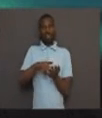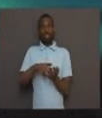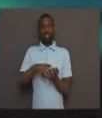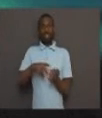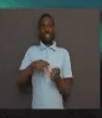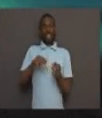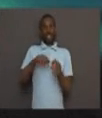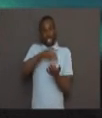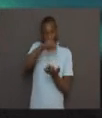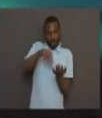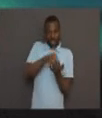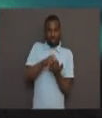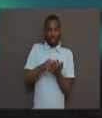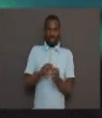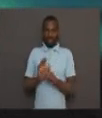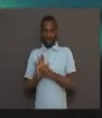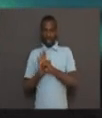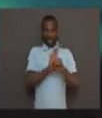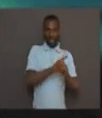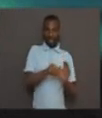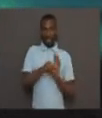force nuclei apart.